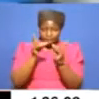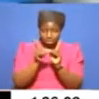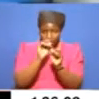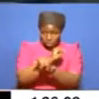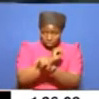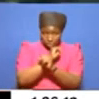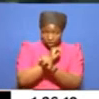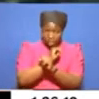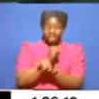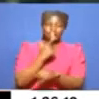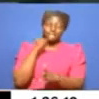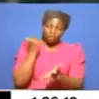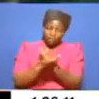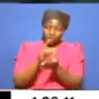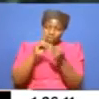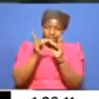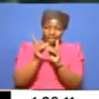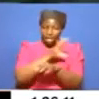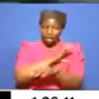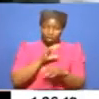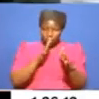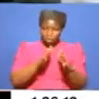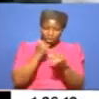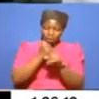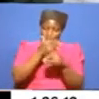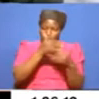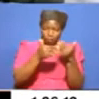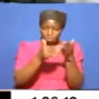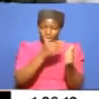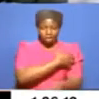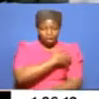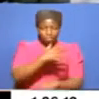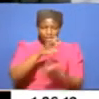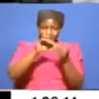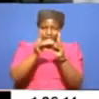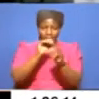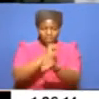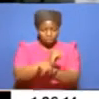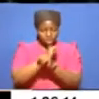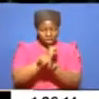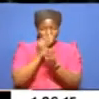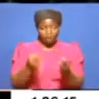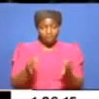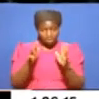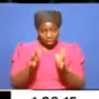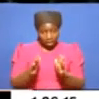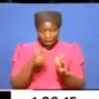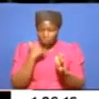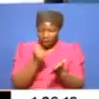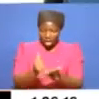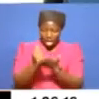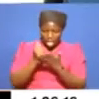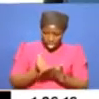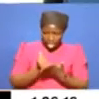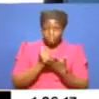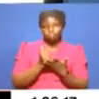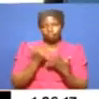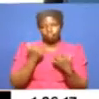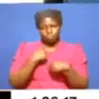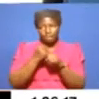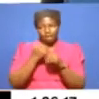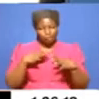the Office of the Data Commissioner is working to build the capacity of data protection officers who will help enforce compliance. What